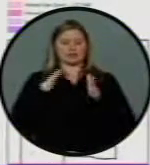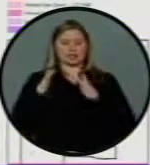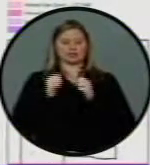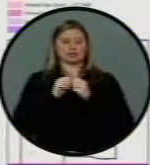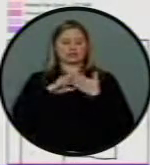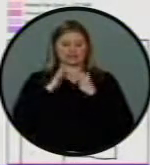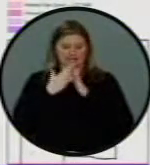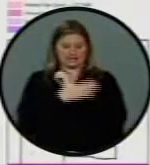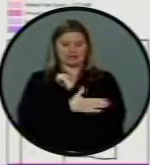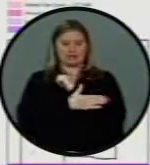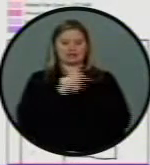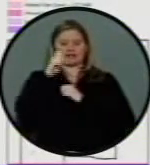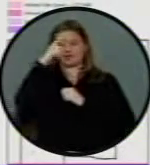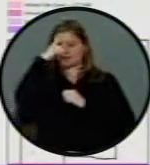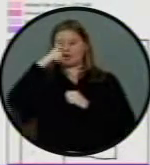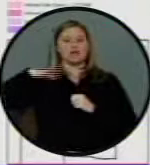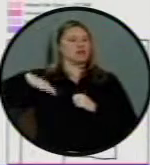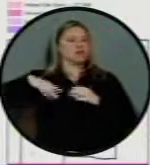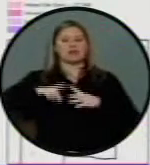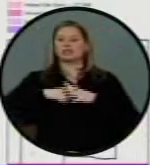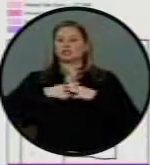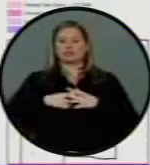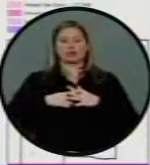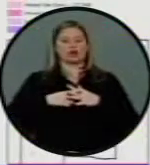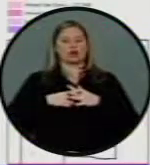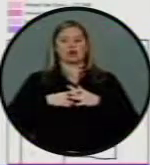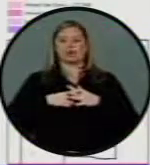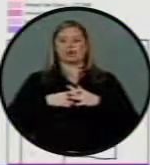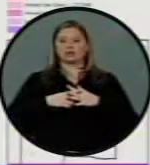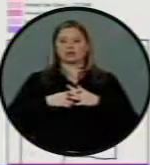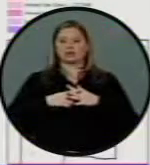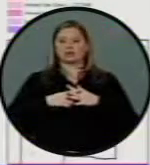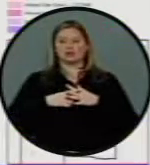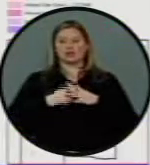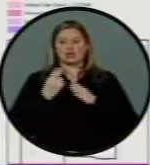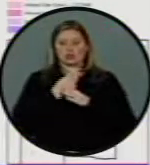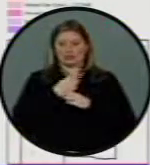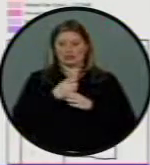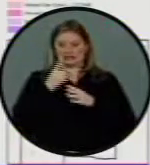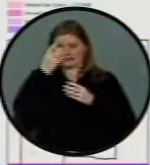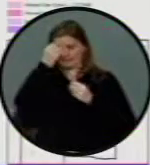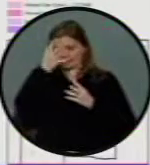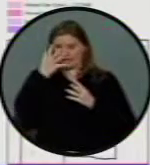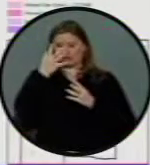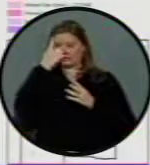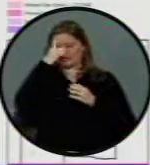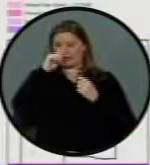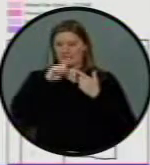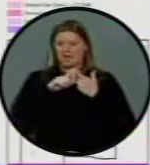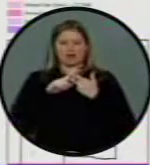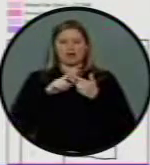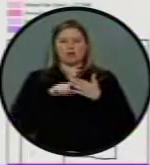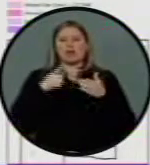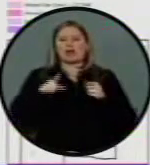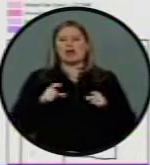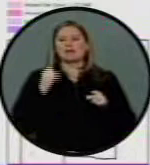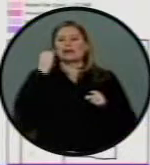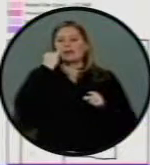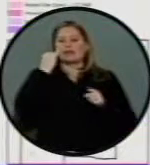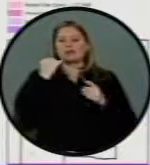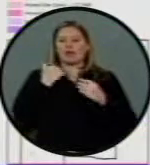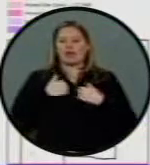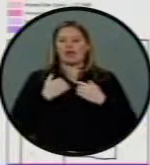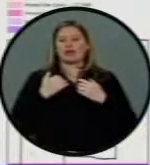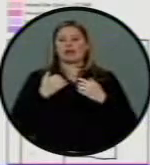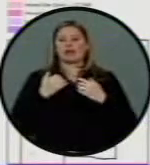governments in our region, and we haven't yet begun to do scenarios with this information, thinking through, well, what would happen under, with